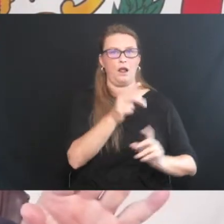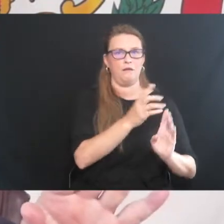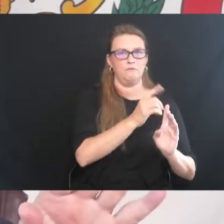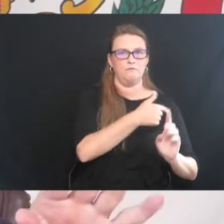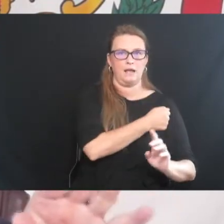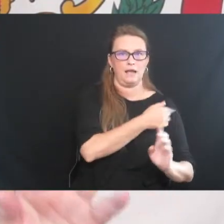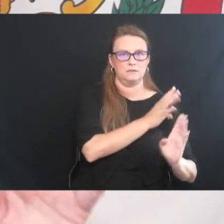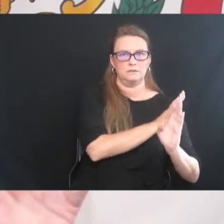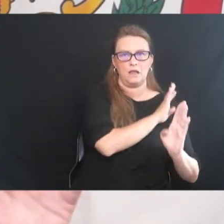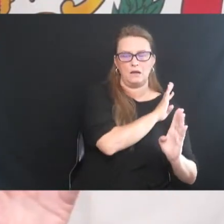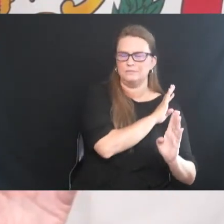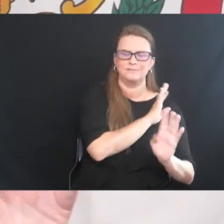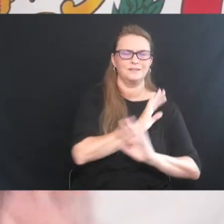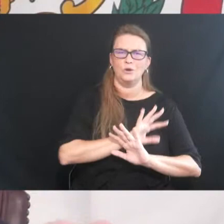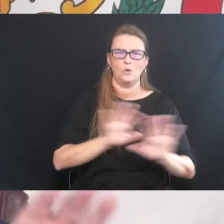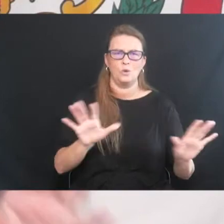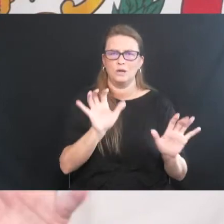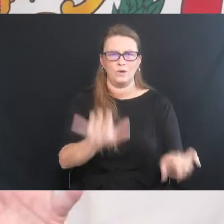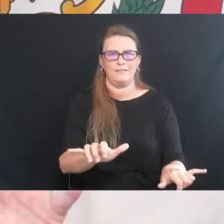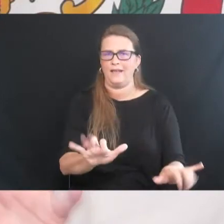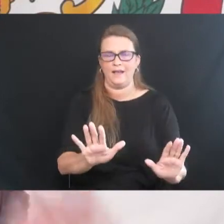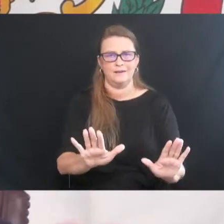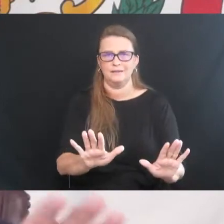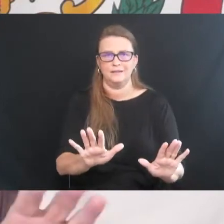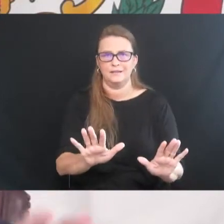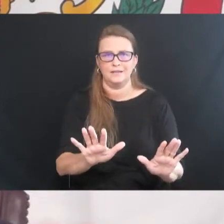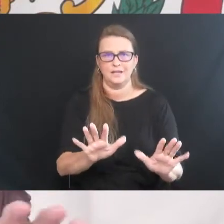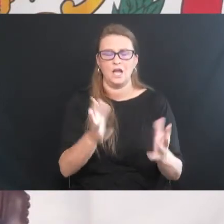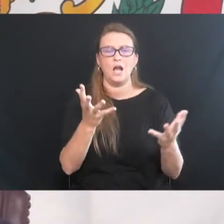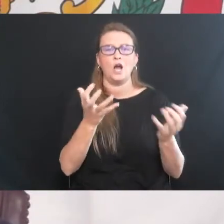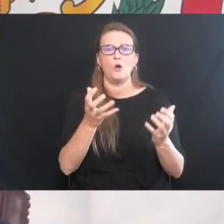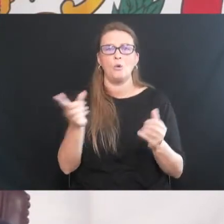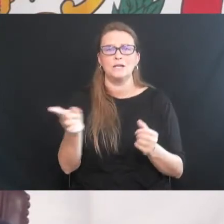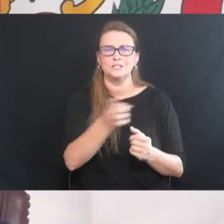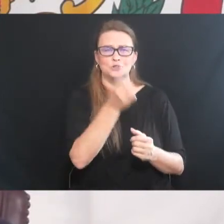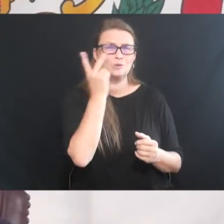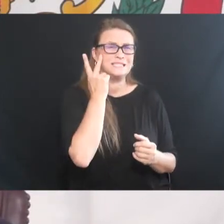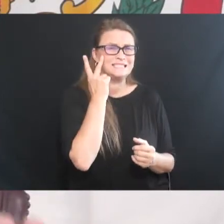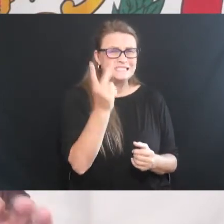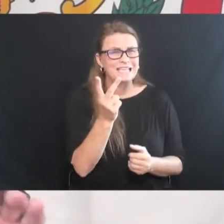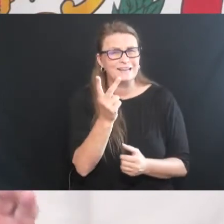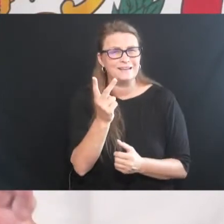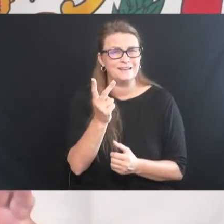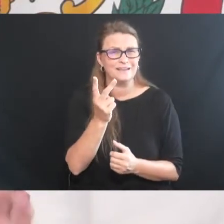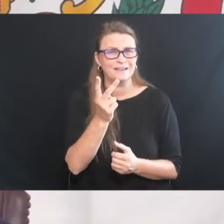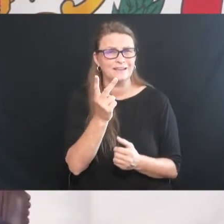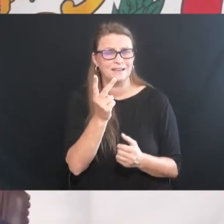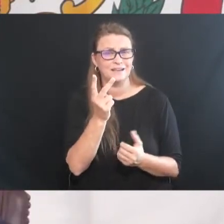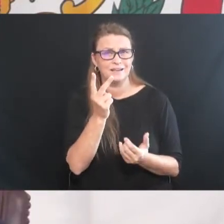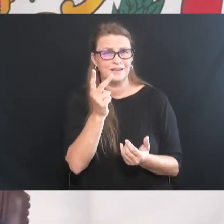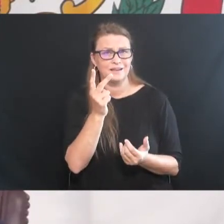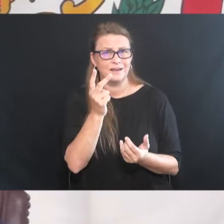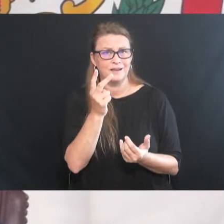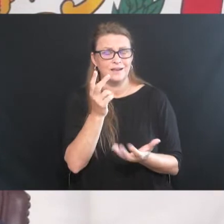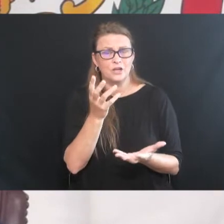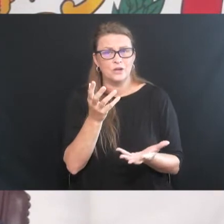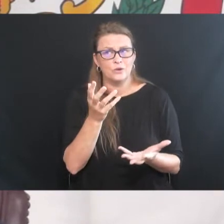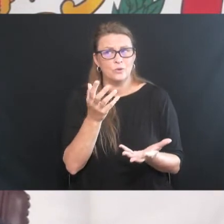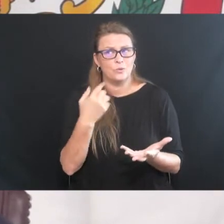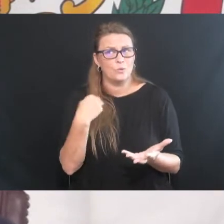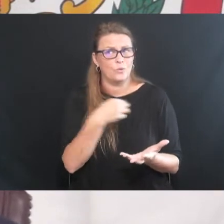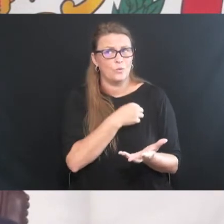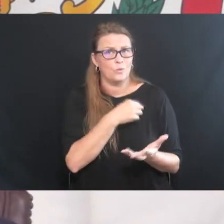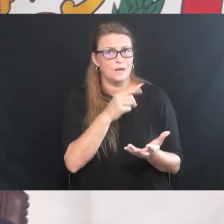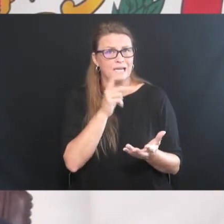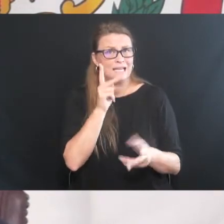Absolutely. Do we not see with all in us that without any question, if we